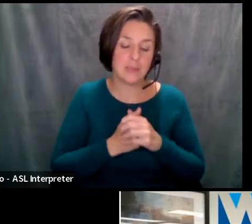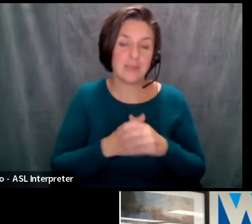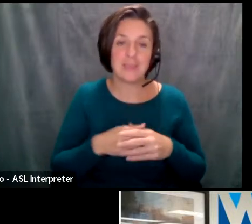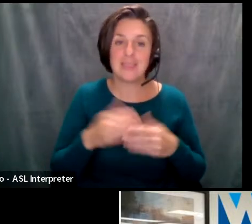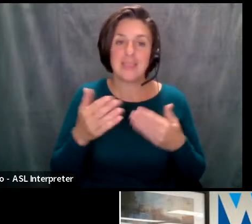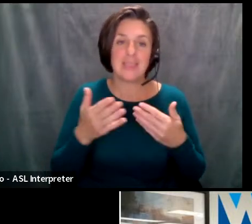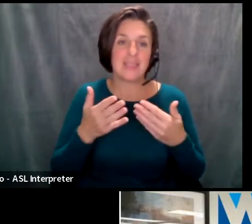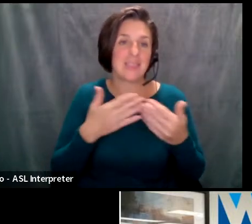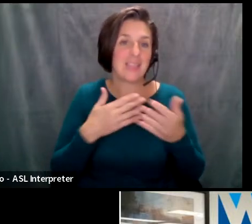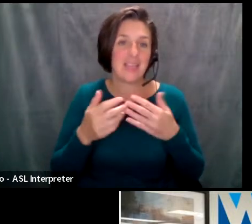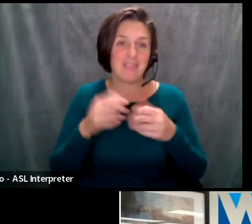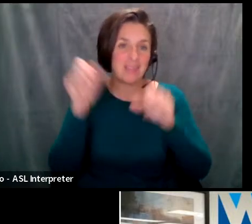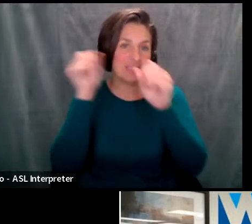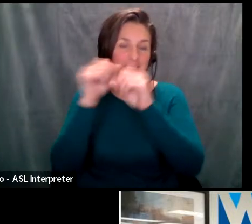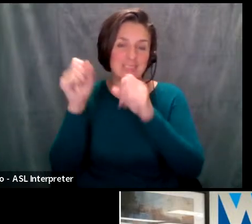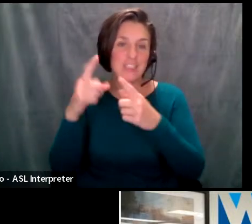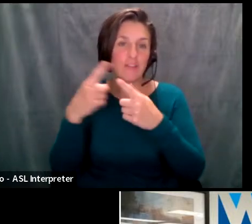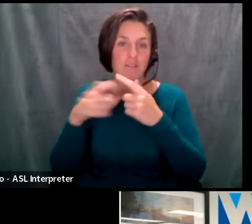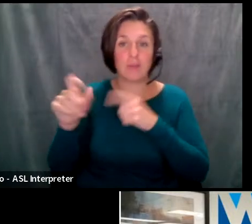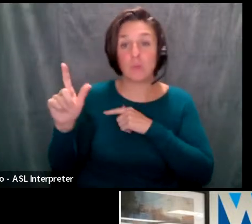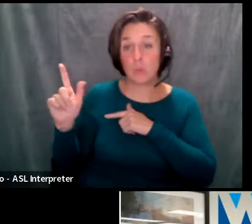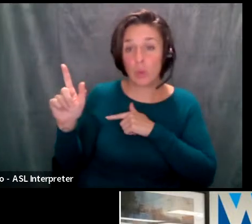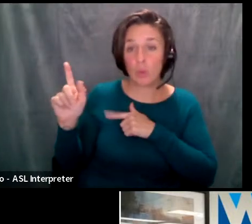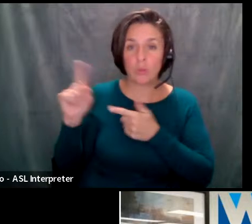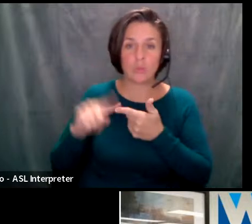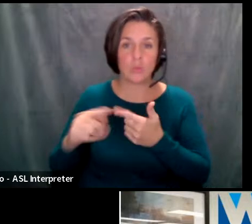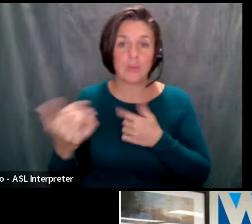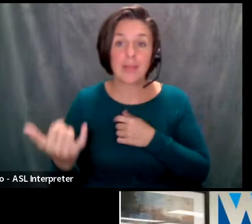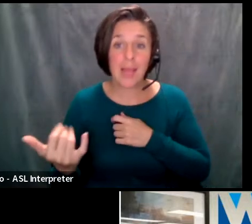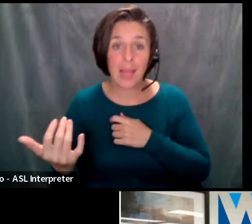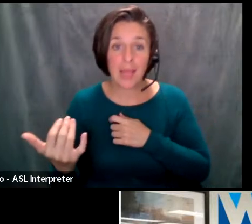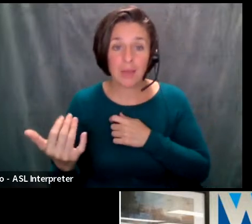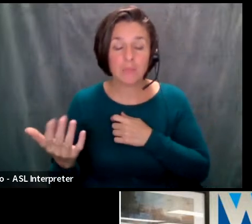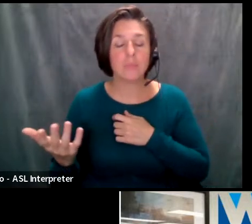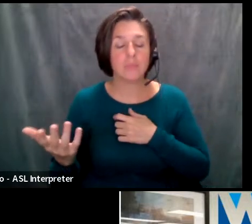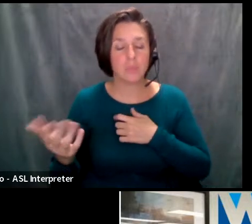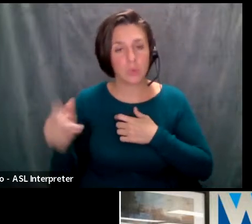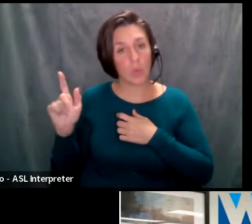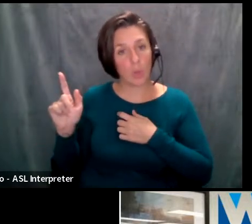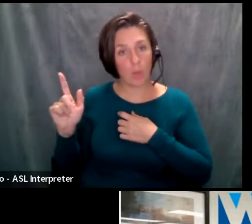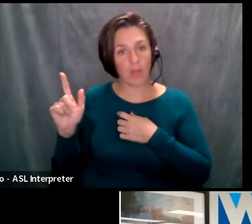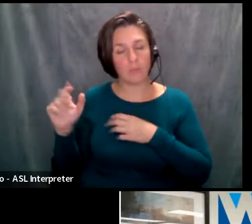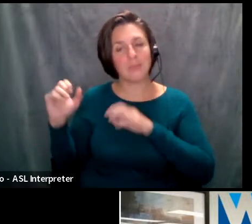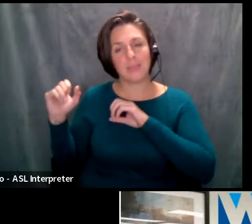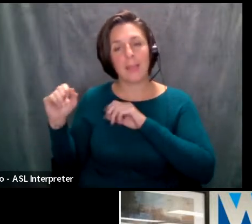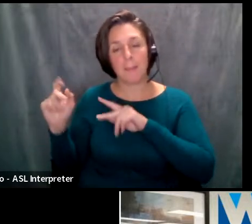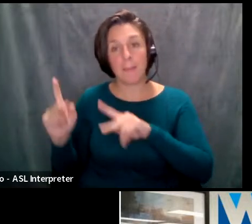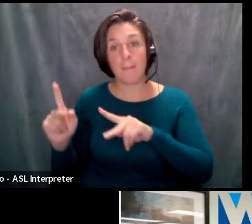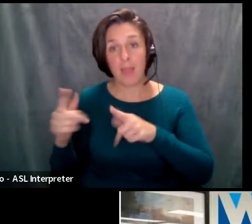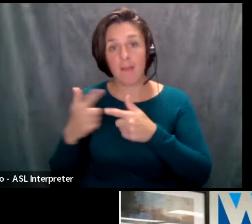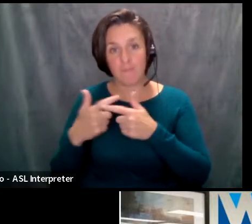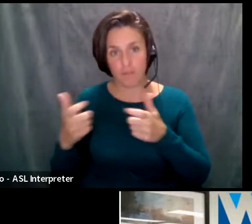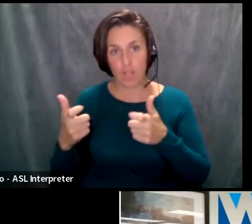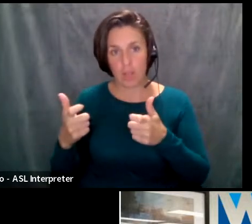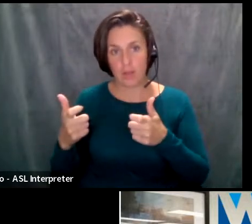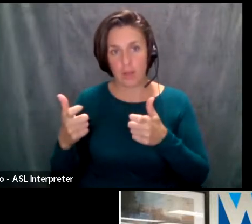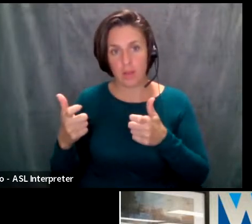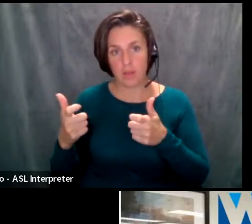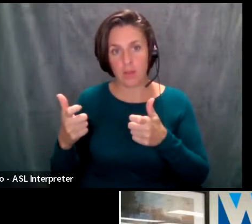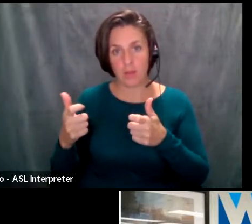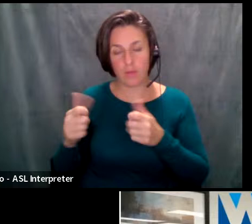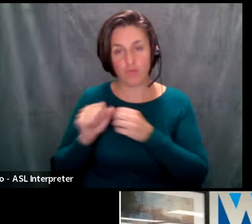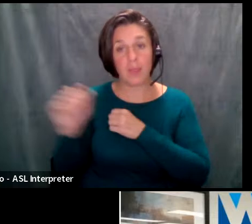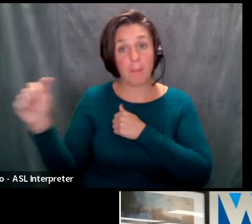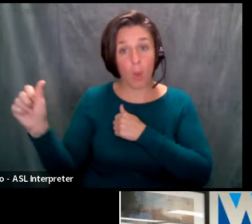from 2021 to now, granted, 2021 was coming back from being